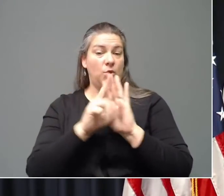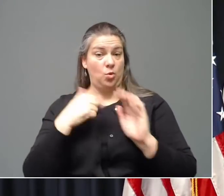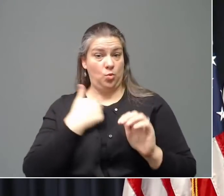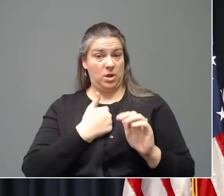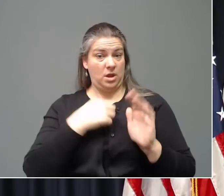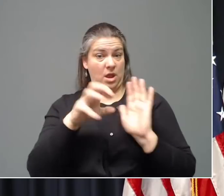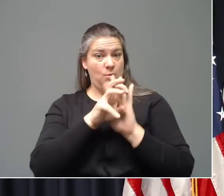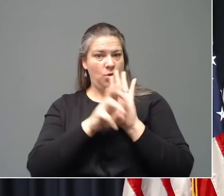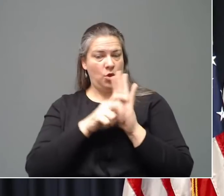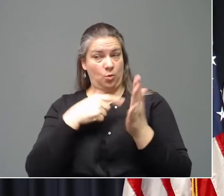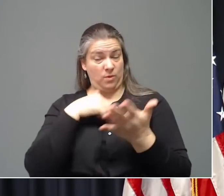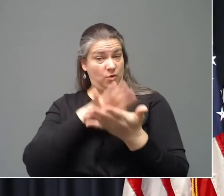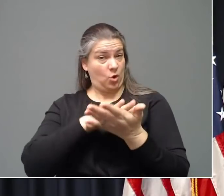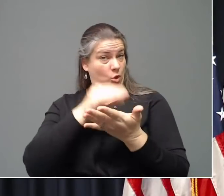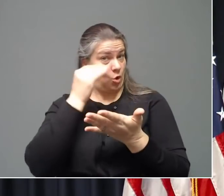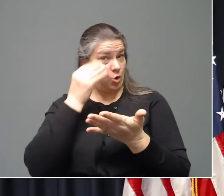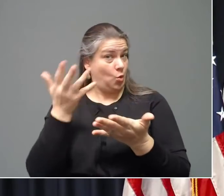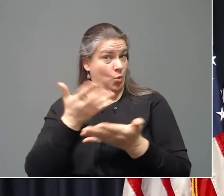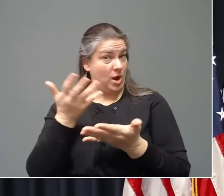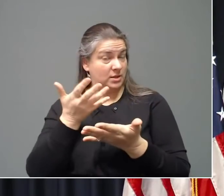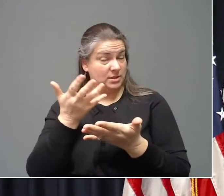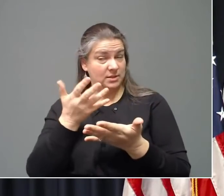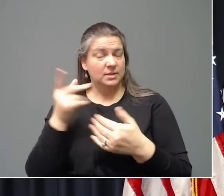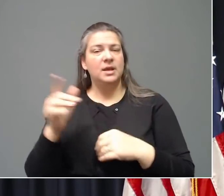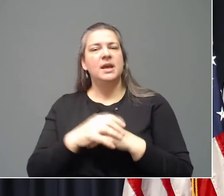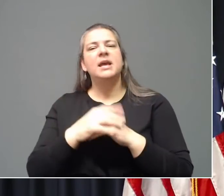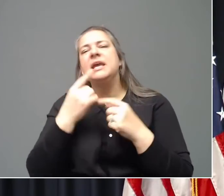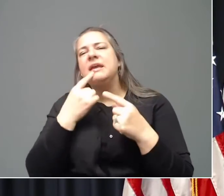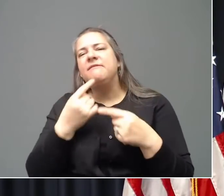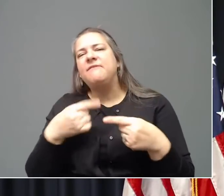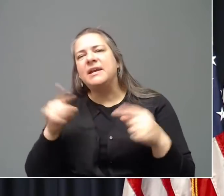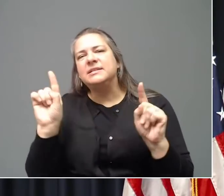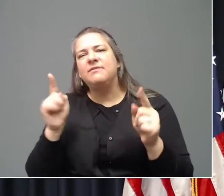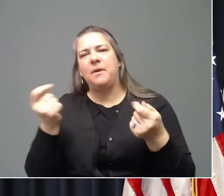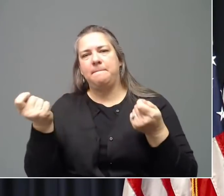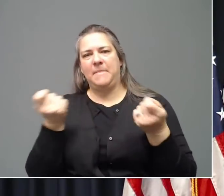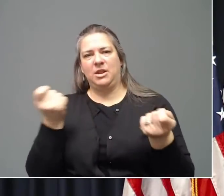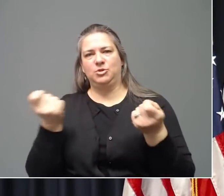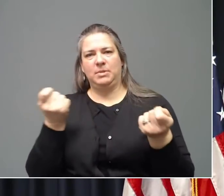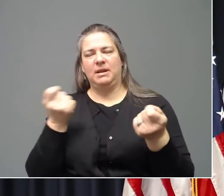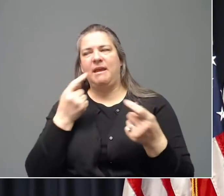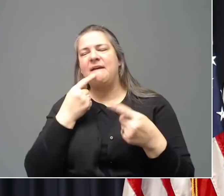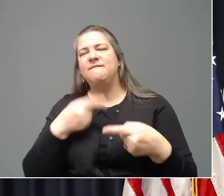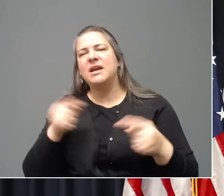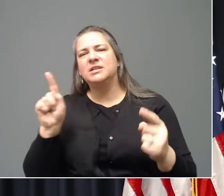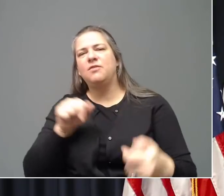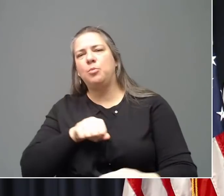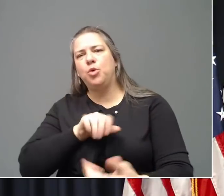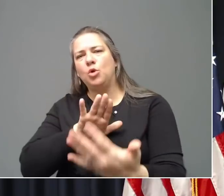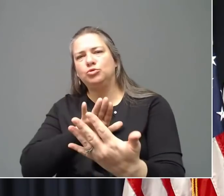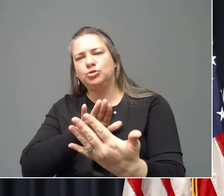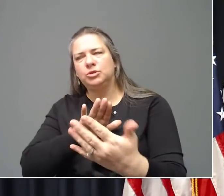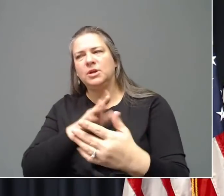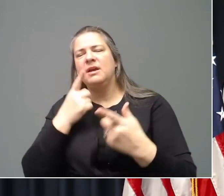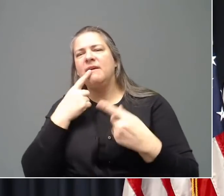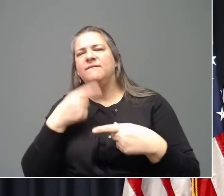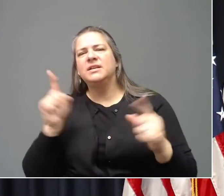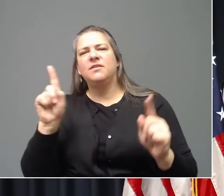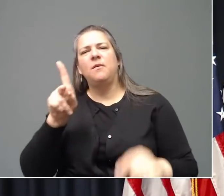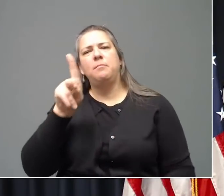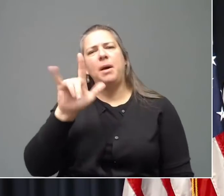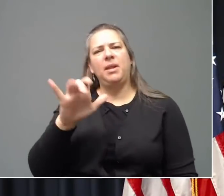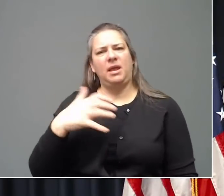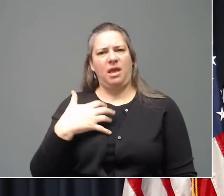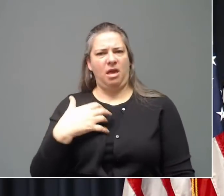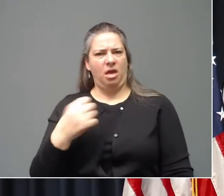an effective management, an effective approach, an effective public health approach to